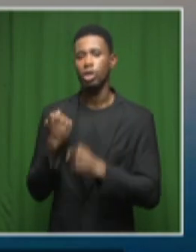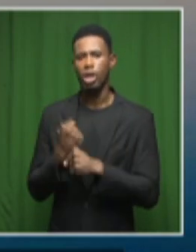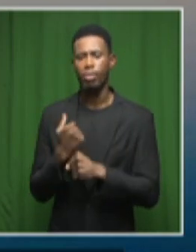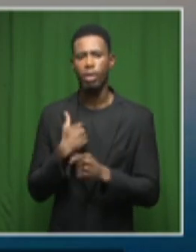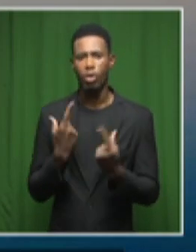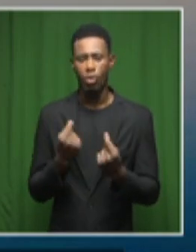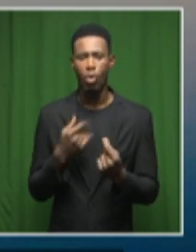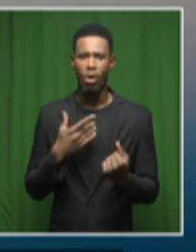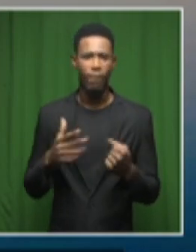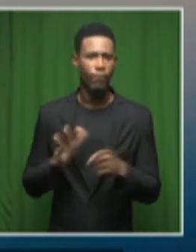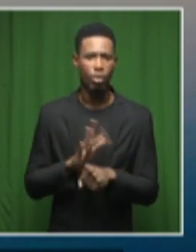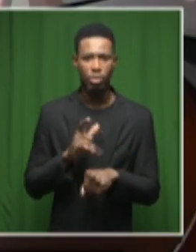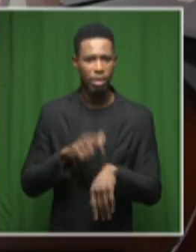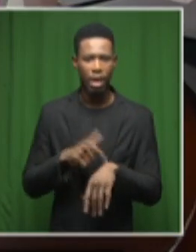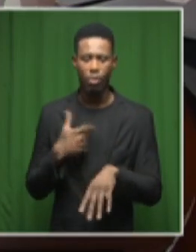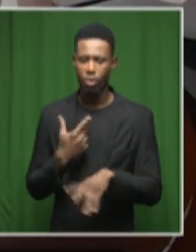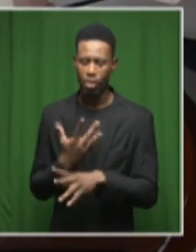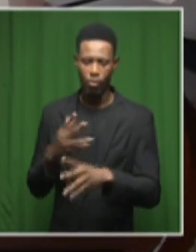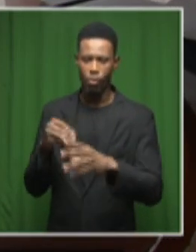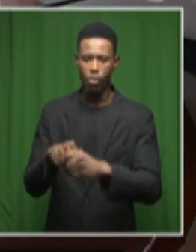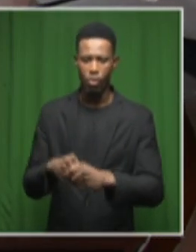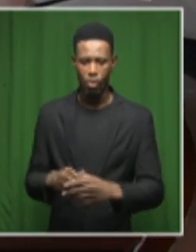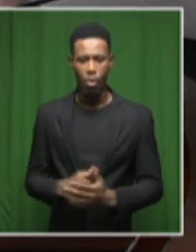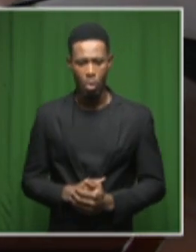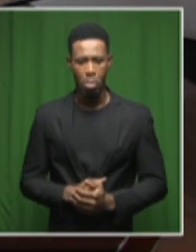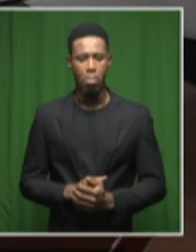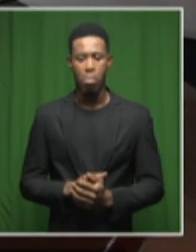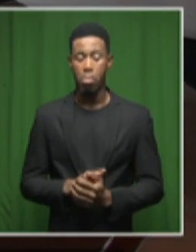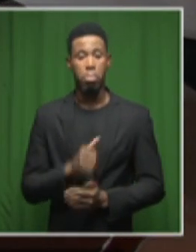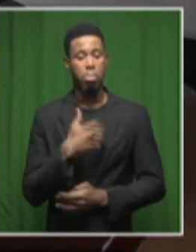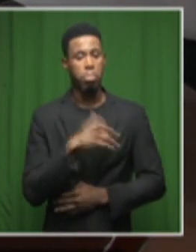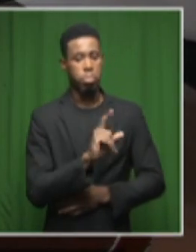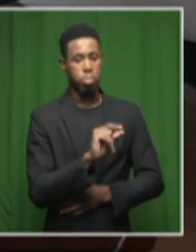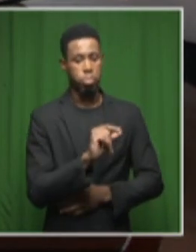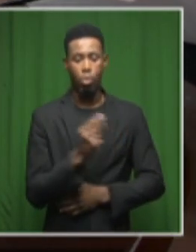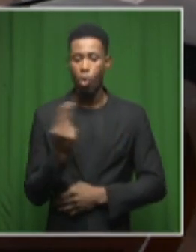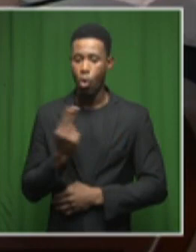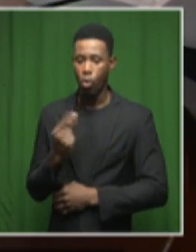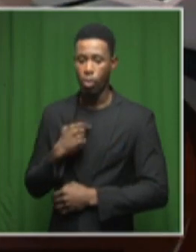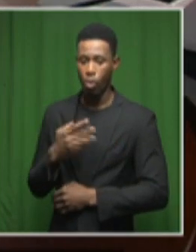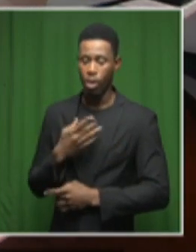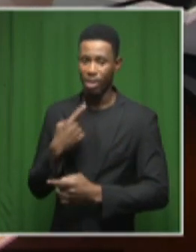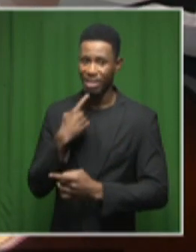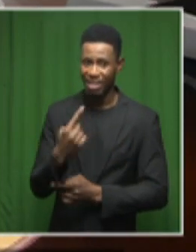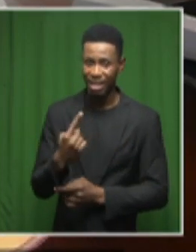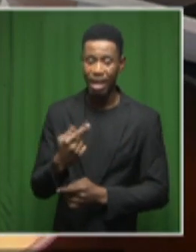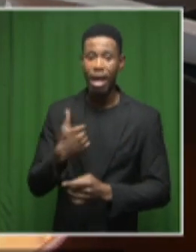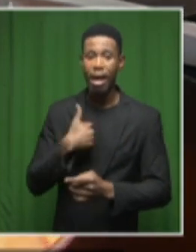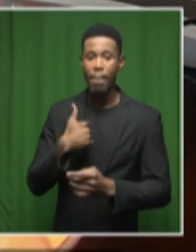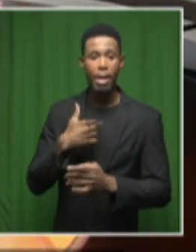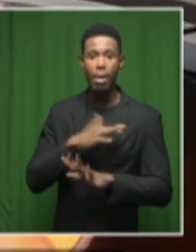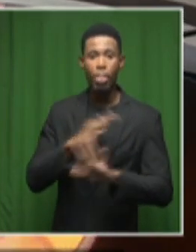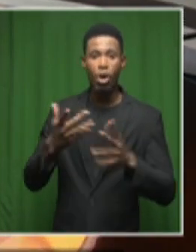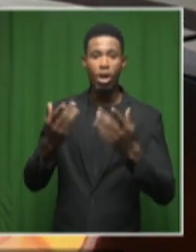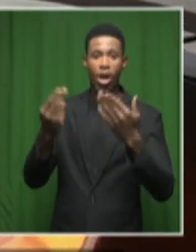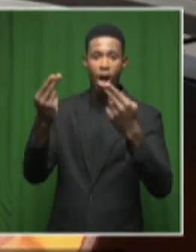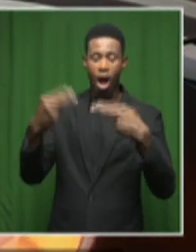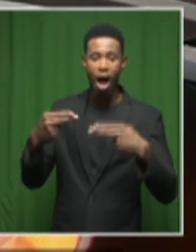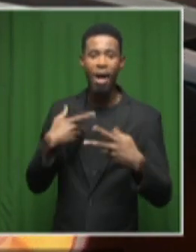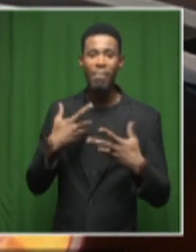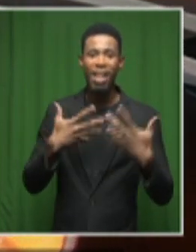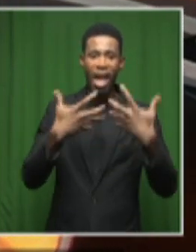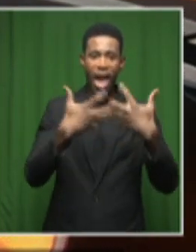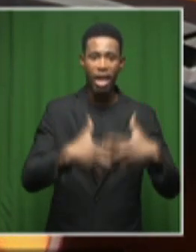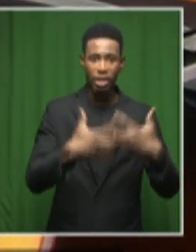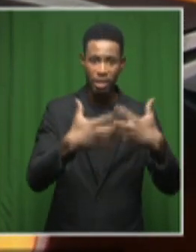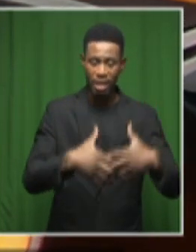to go full-time into this thing. I see. Yeah. I see. And by the way, I need to put a disclaimer. I'm not even an artist. I'm an engineer by trade.